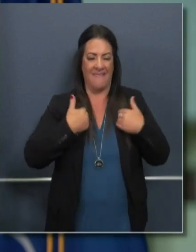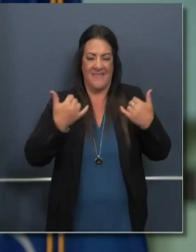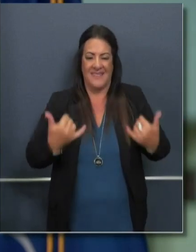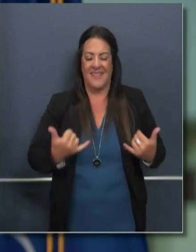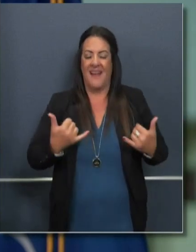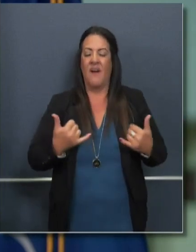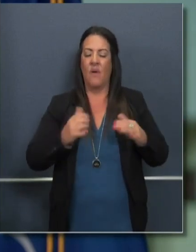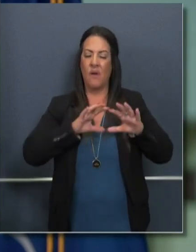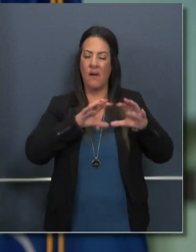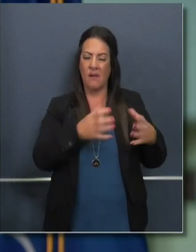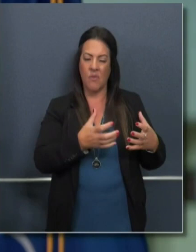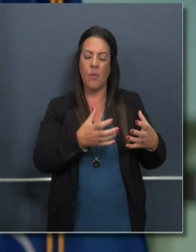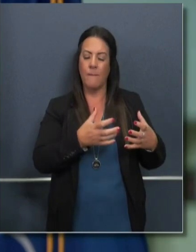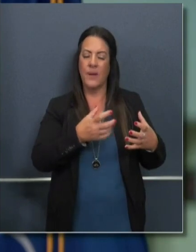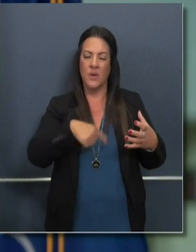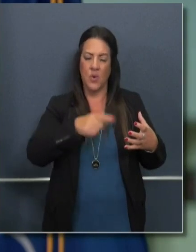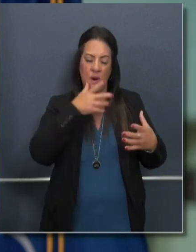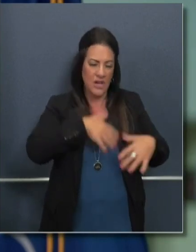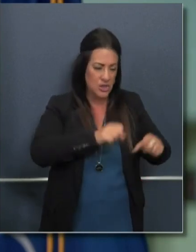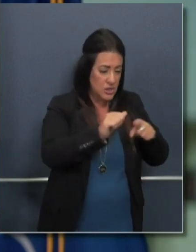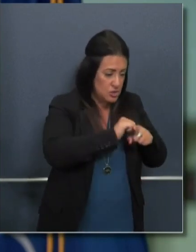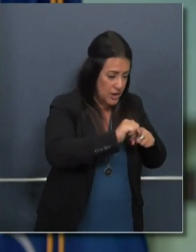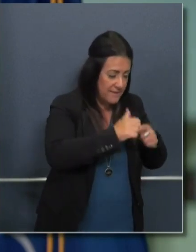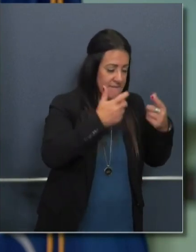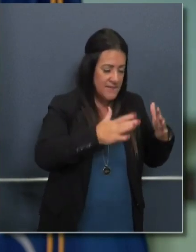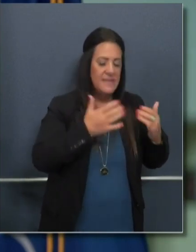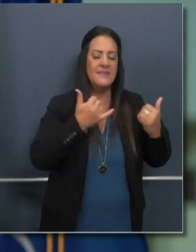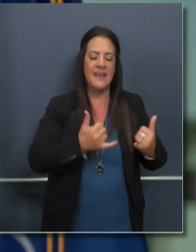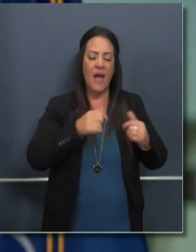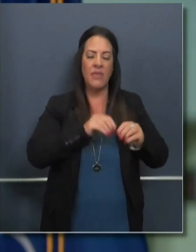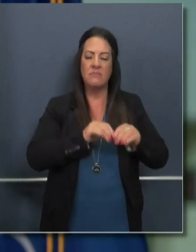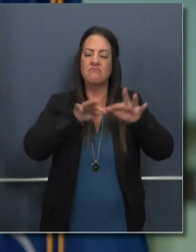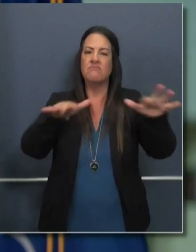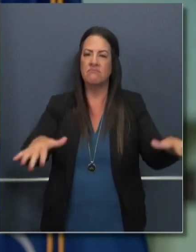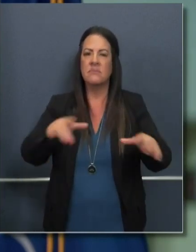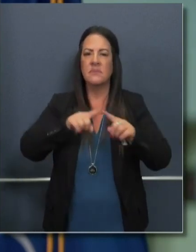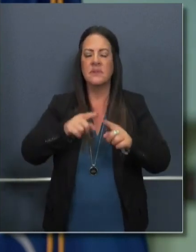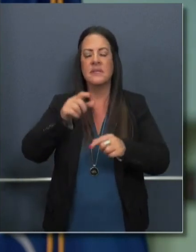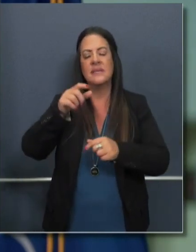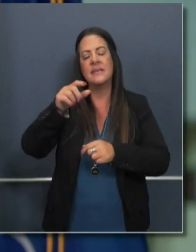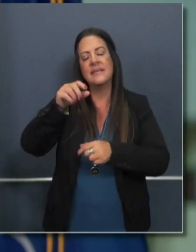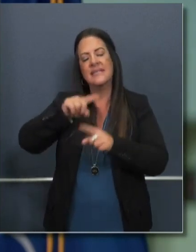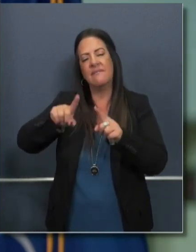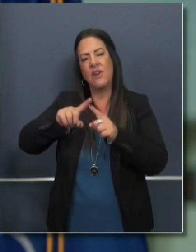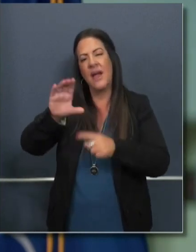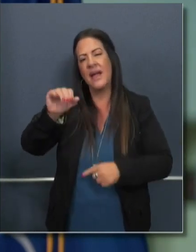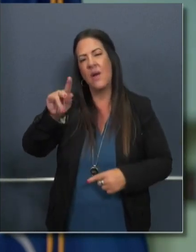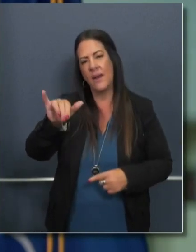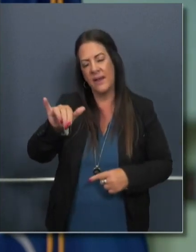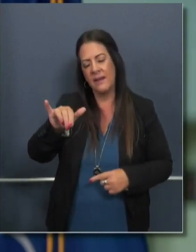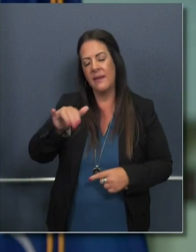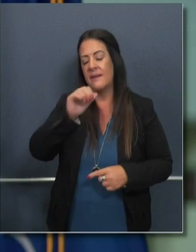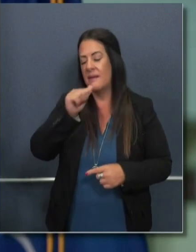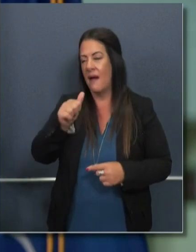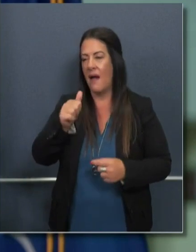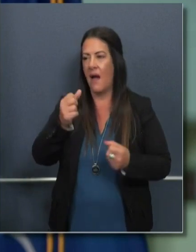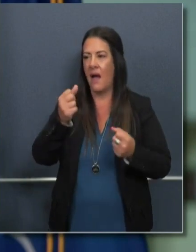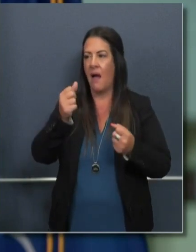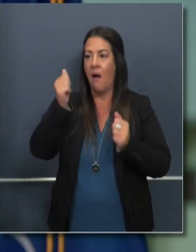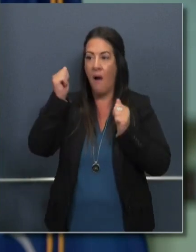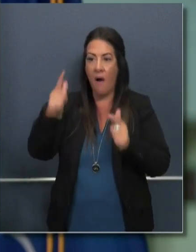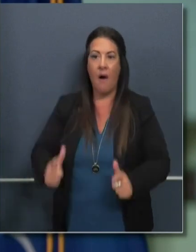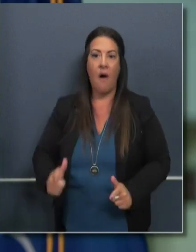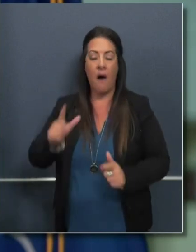existing contact tracers in many counties, and you're right to note not in every county is that cohort as